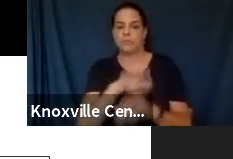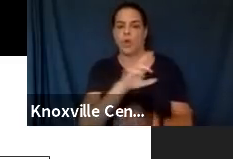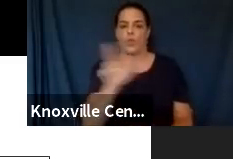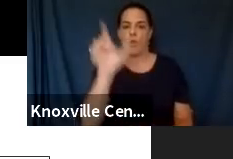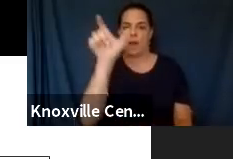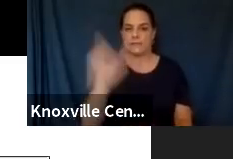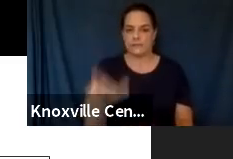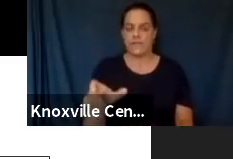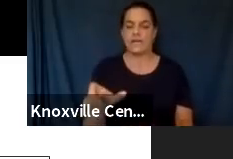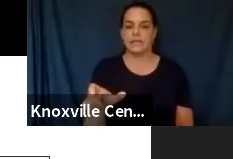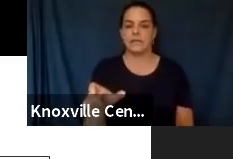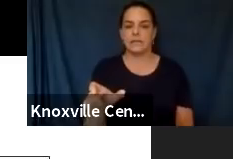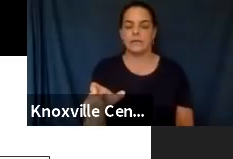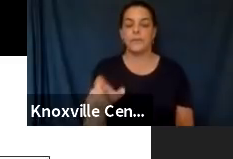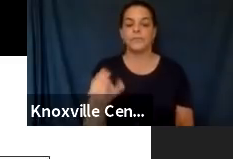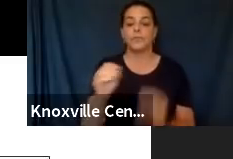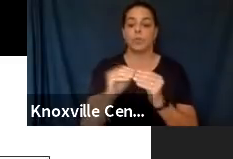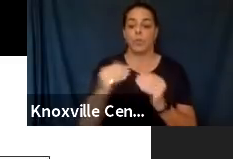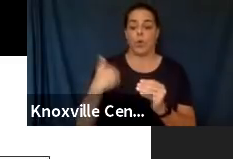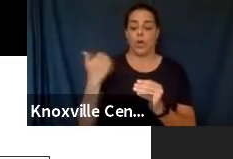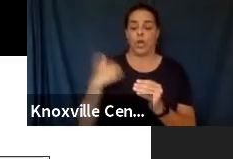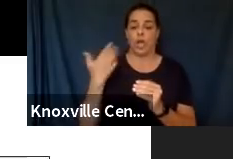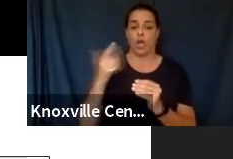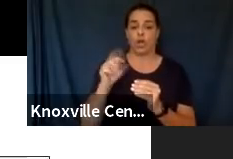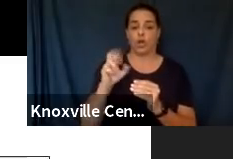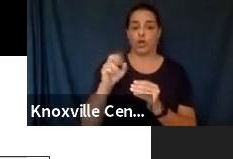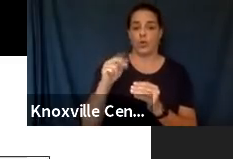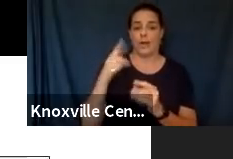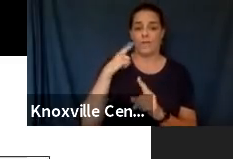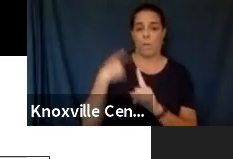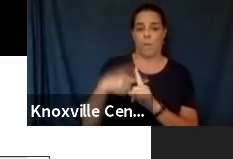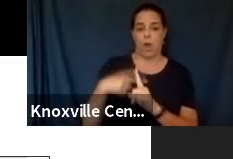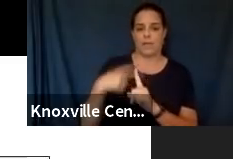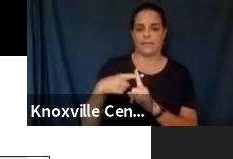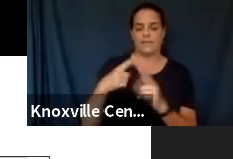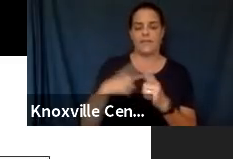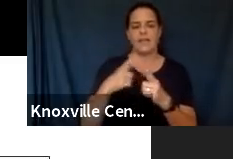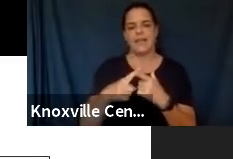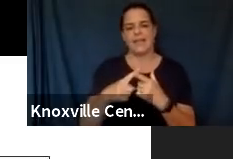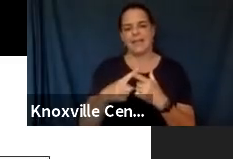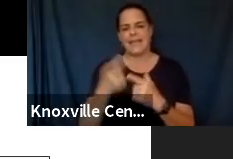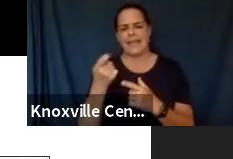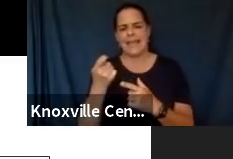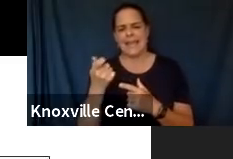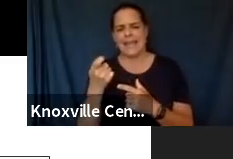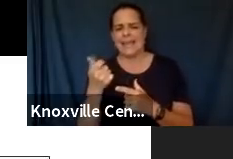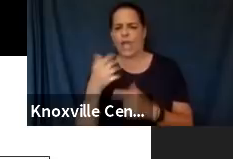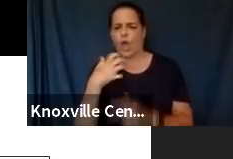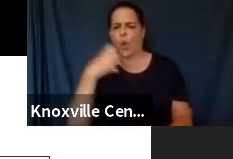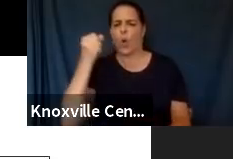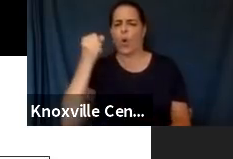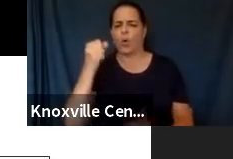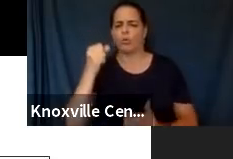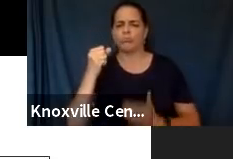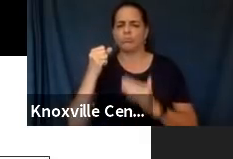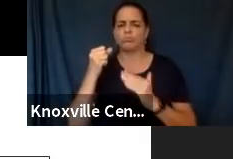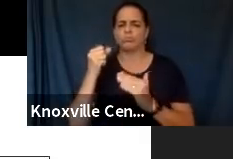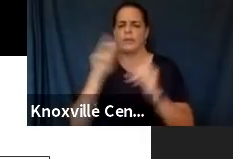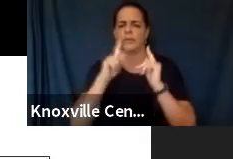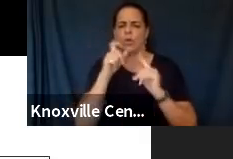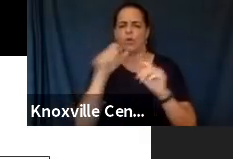The younger trend to positive cases, and then the somewhat older trend to those that